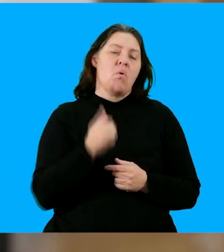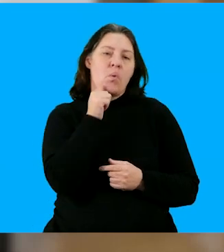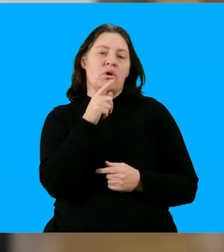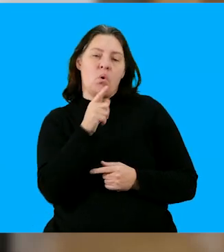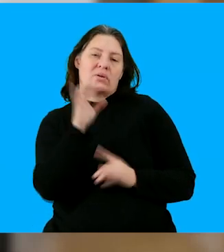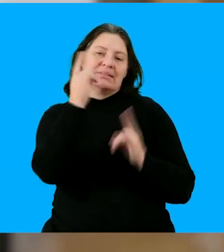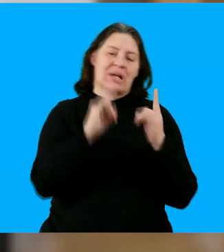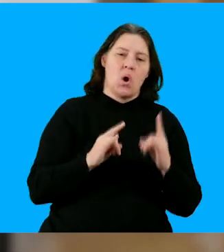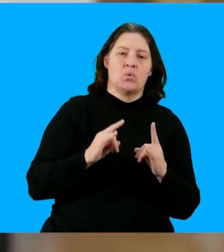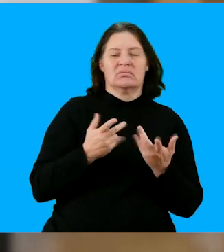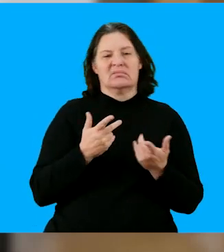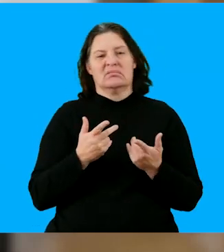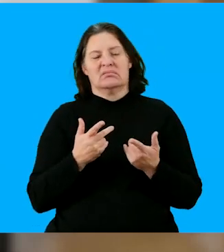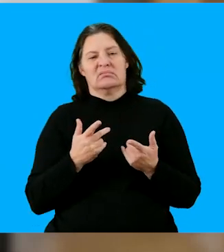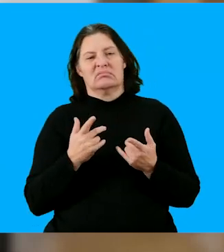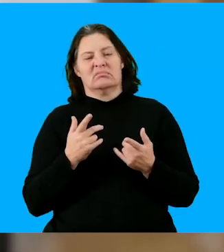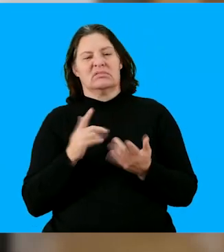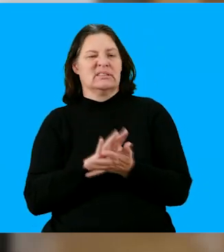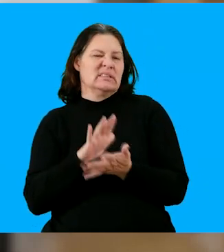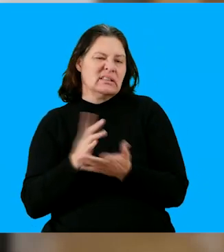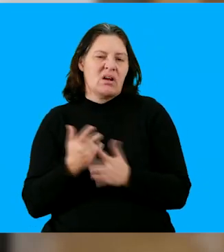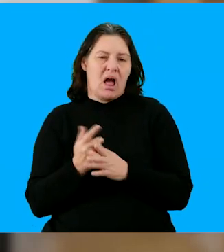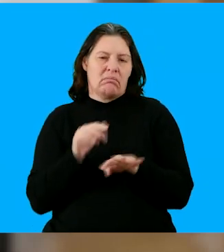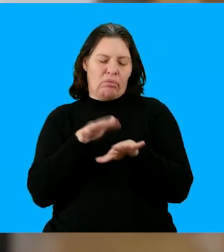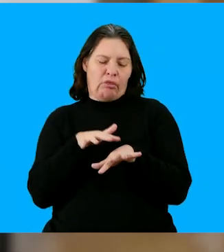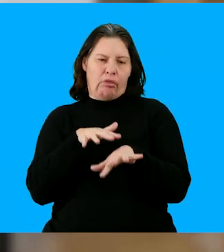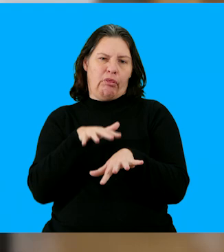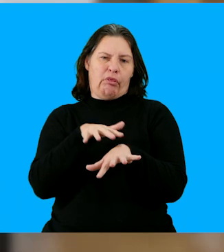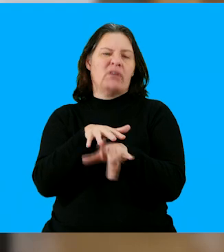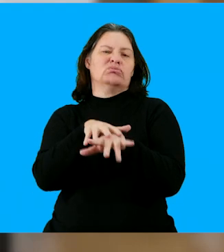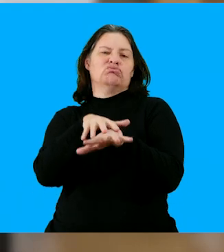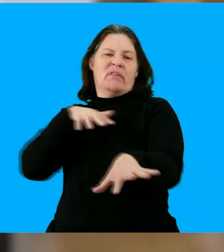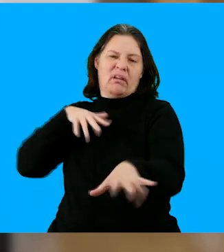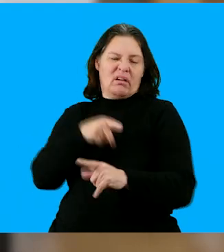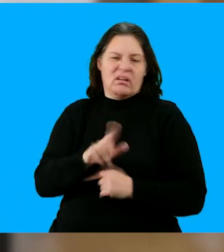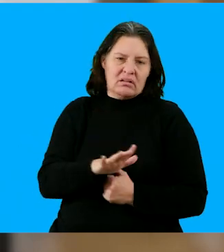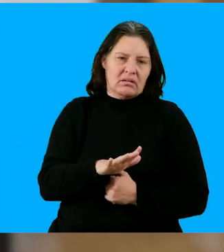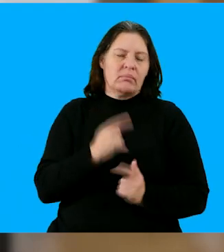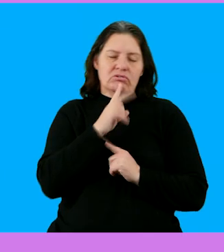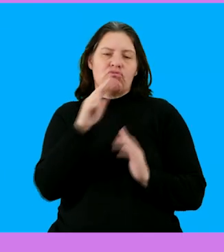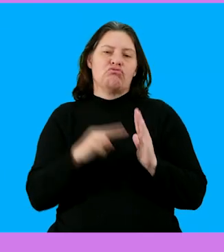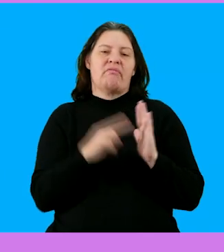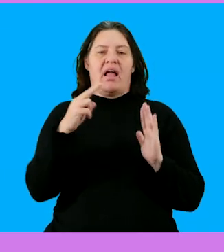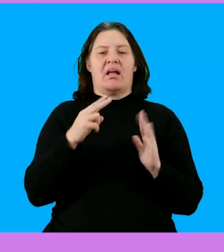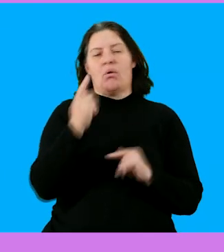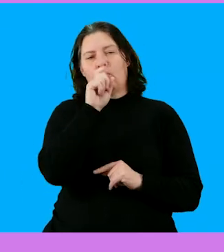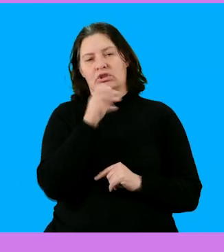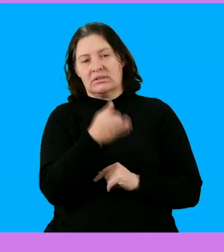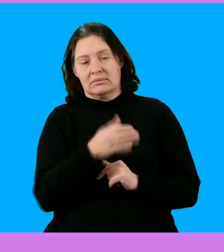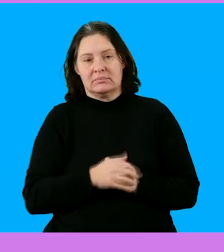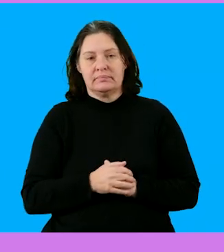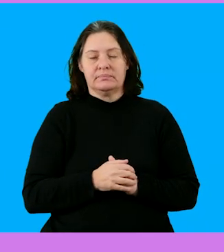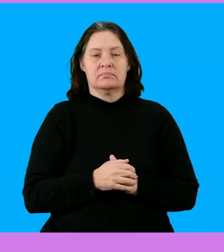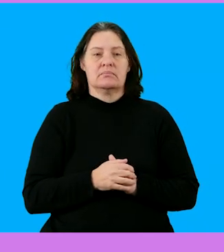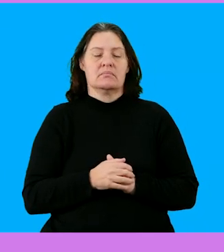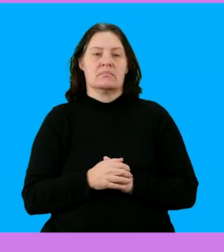city or in a town, eh? It's your stop, go, bumper to bumper traffic, that type of thing. But I want you to reflect on the question at hand. Right,